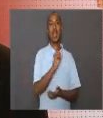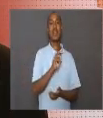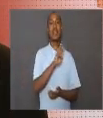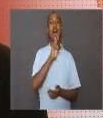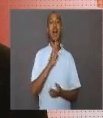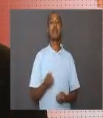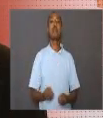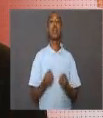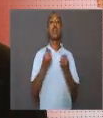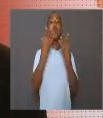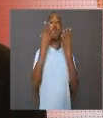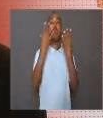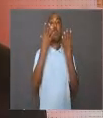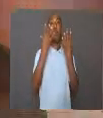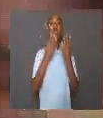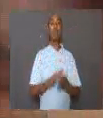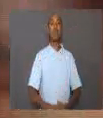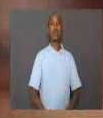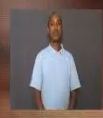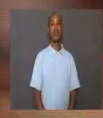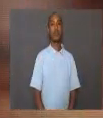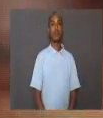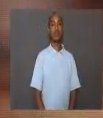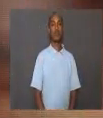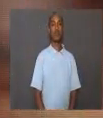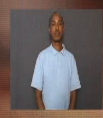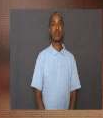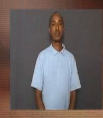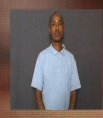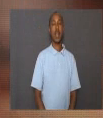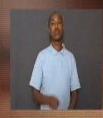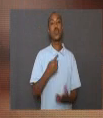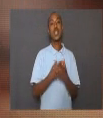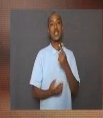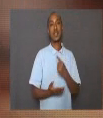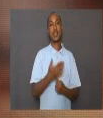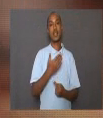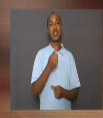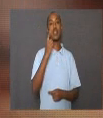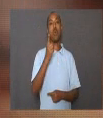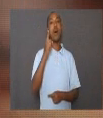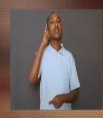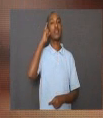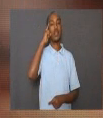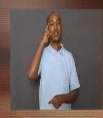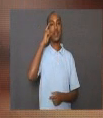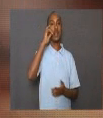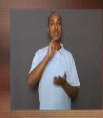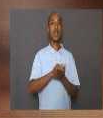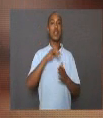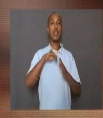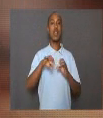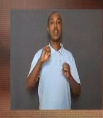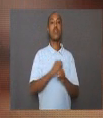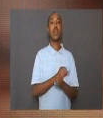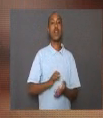are many more than that. As we discussed, the one thing that